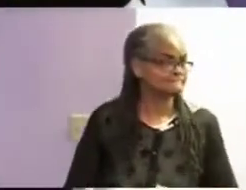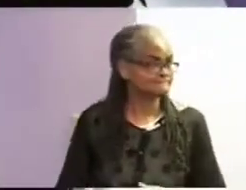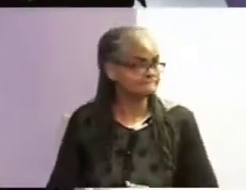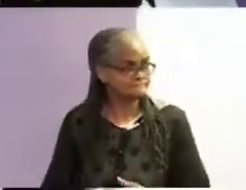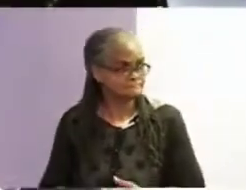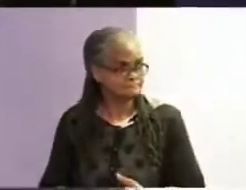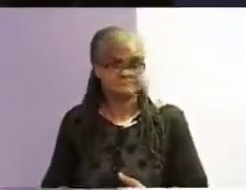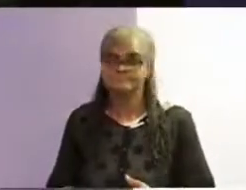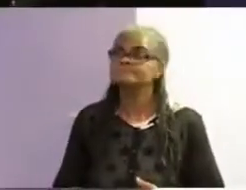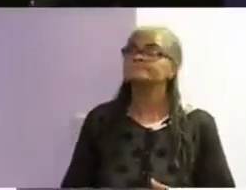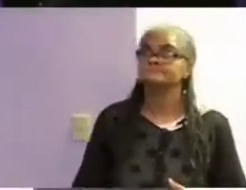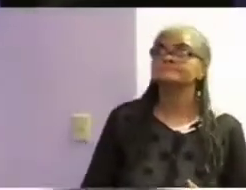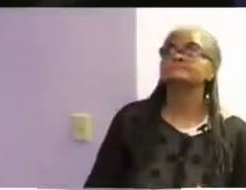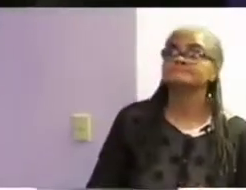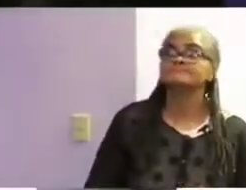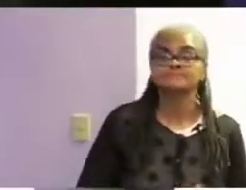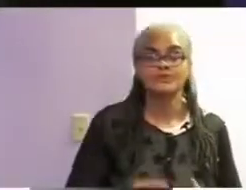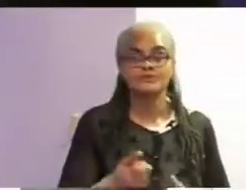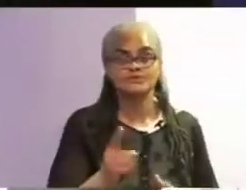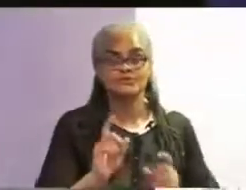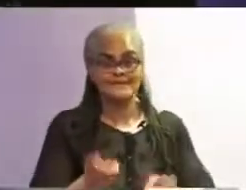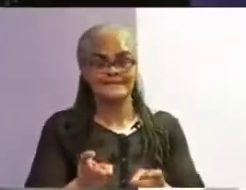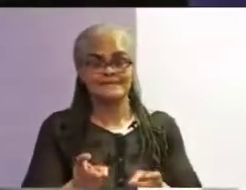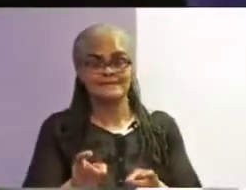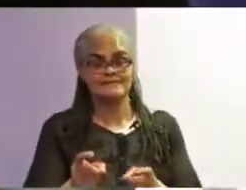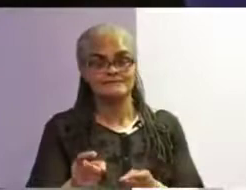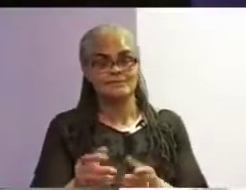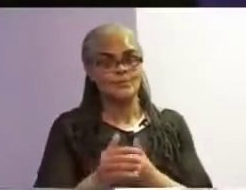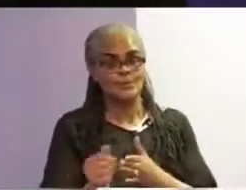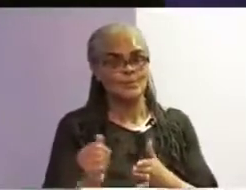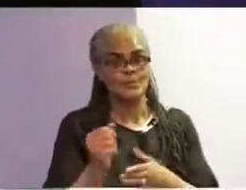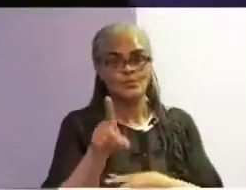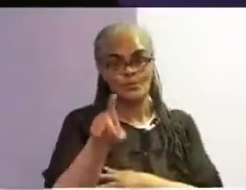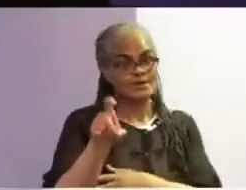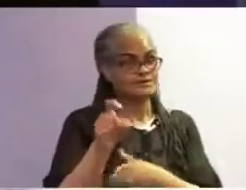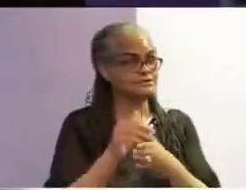bishops, you give $100 individually.